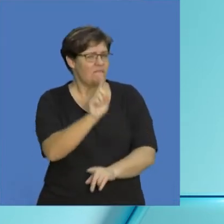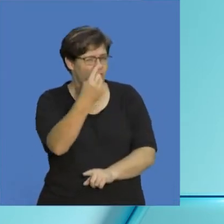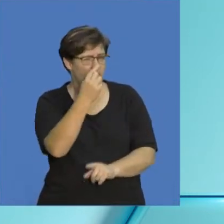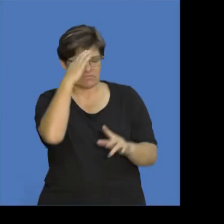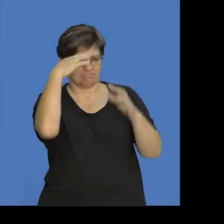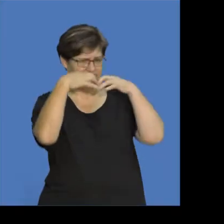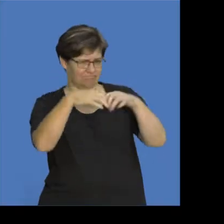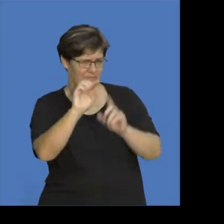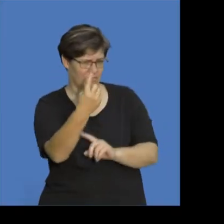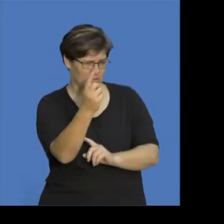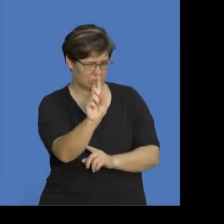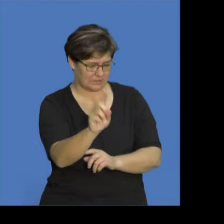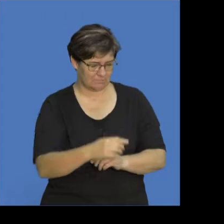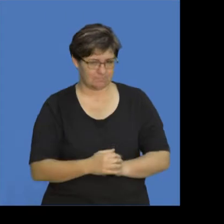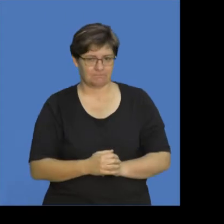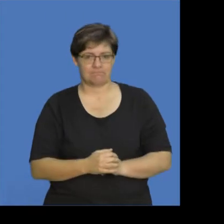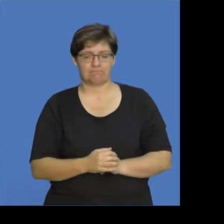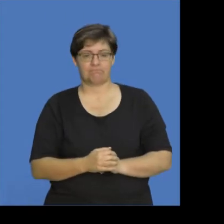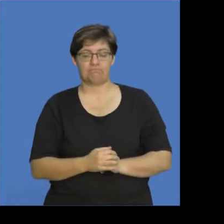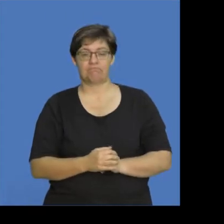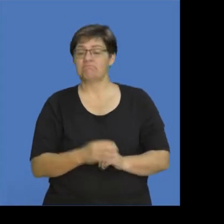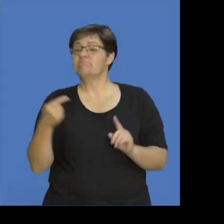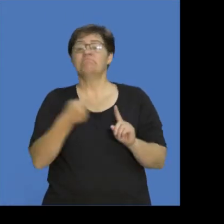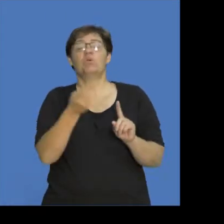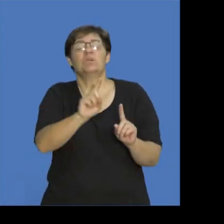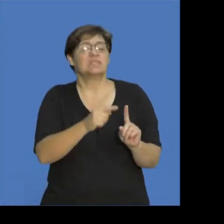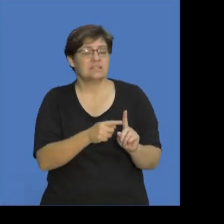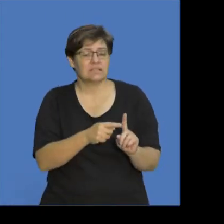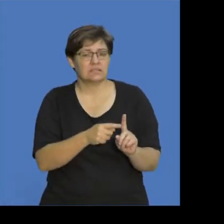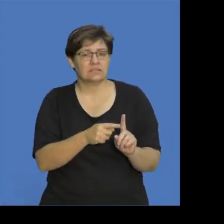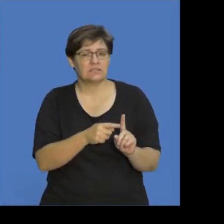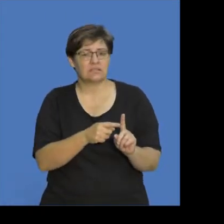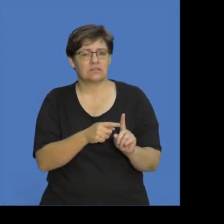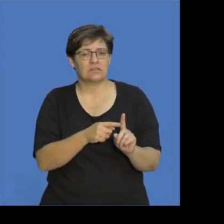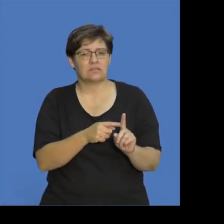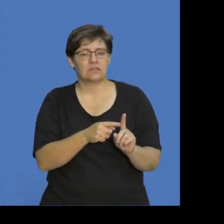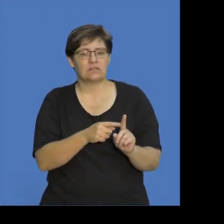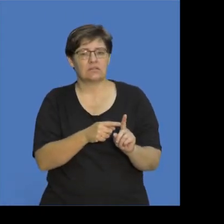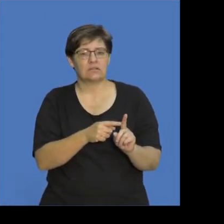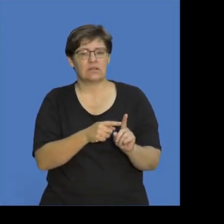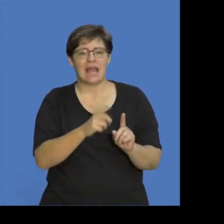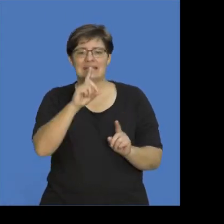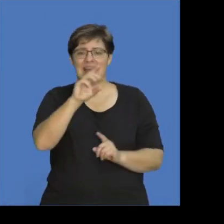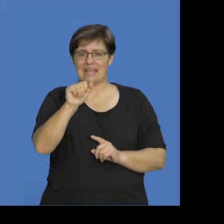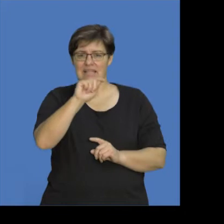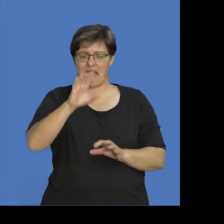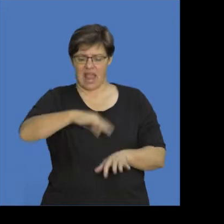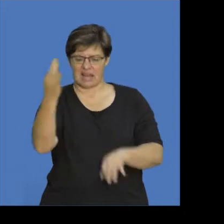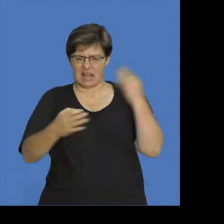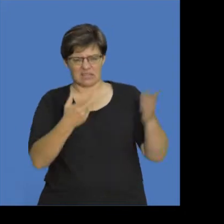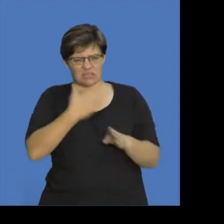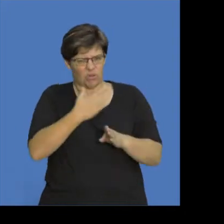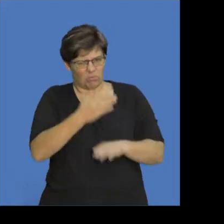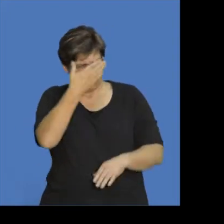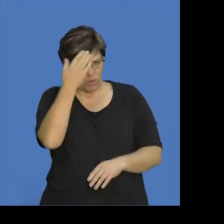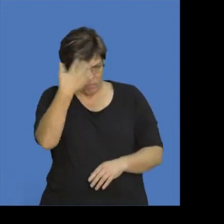something. What do I want you to think about is, what do you know about a career in data analysis? Do